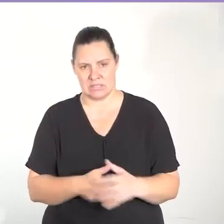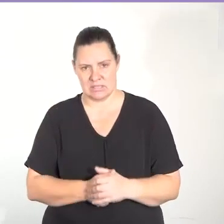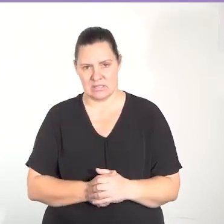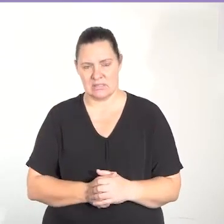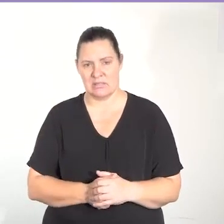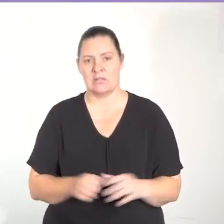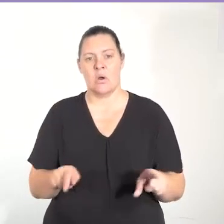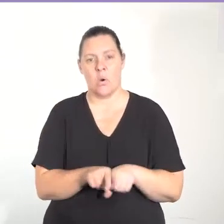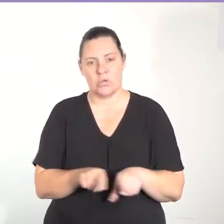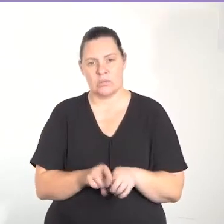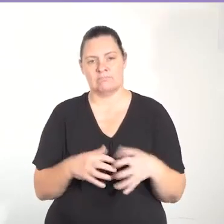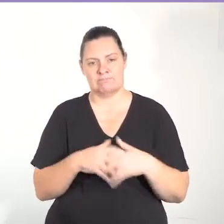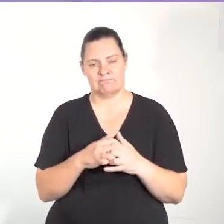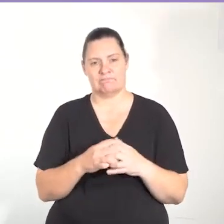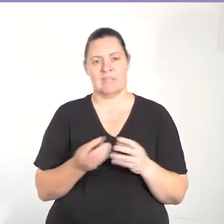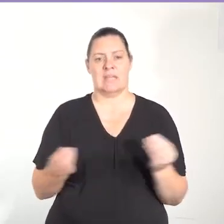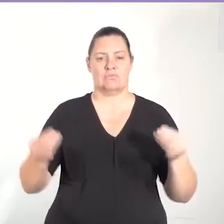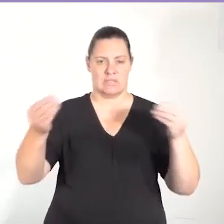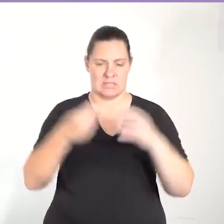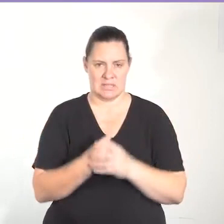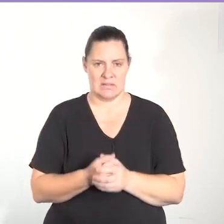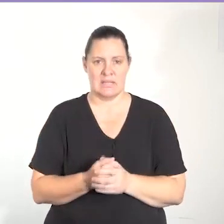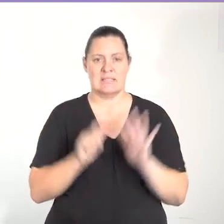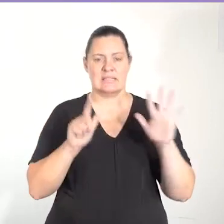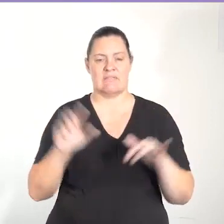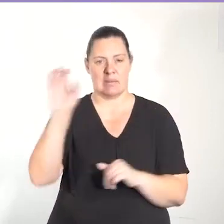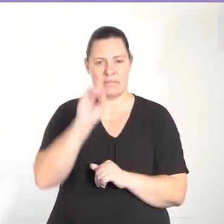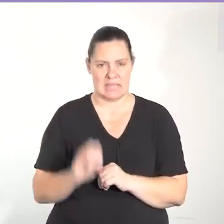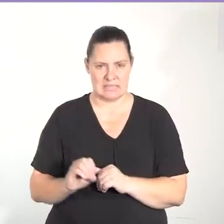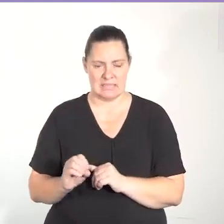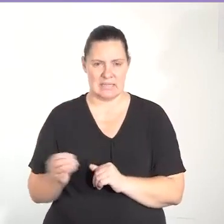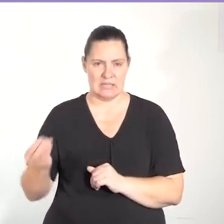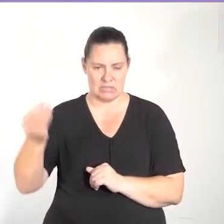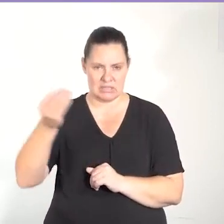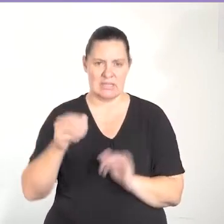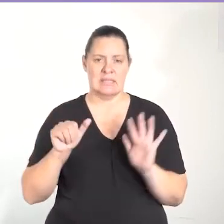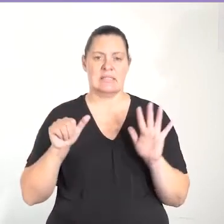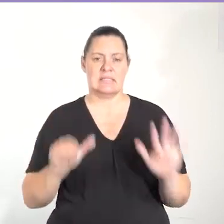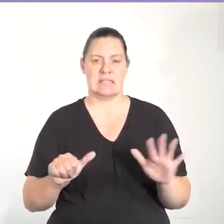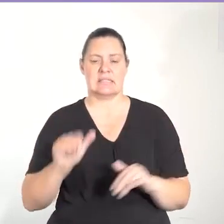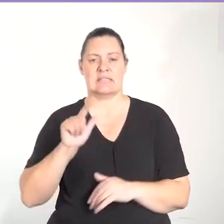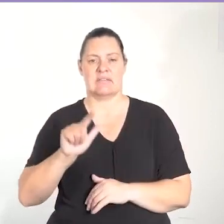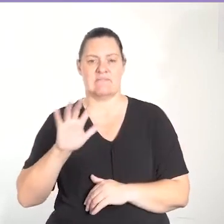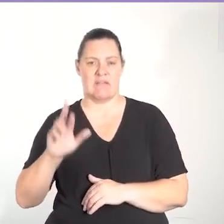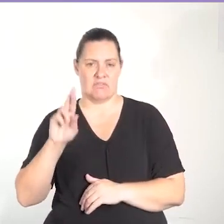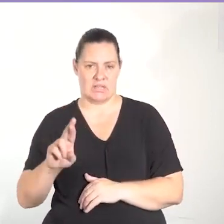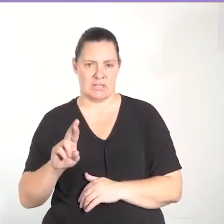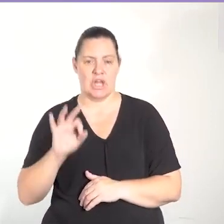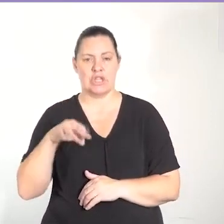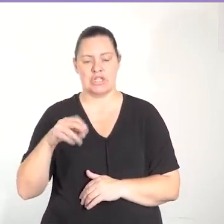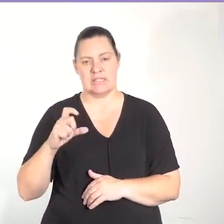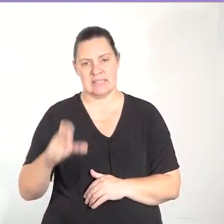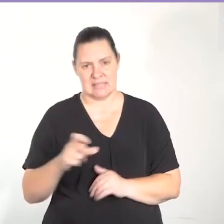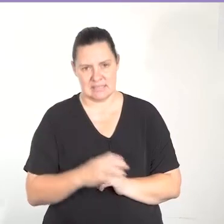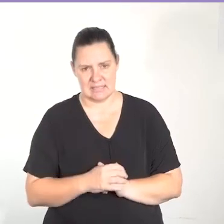account. Interest also generates interest. For example, 7% interest is 675 Rand and